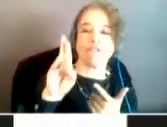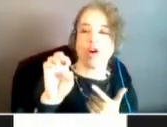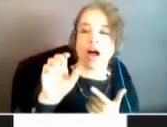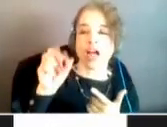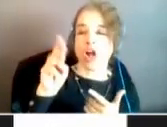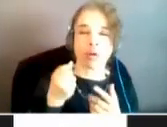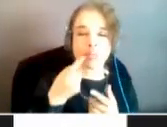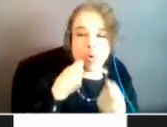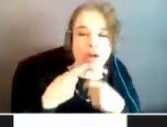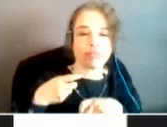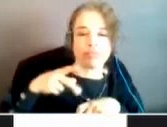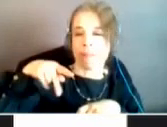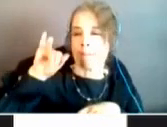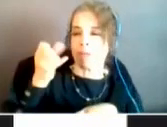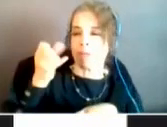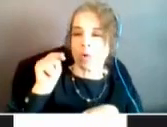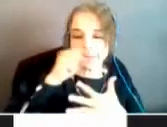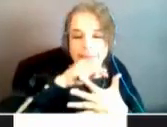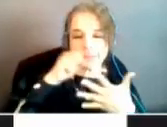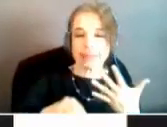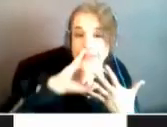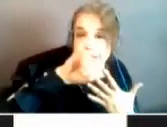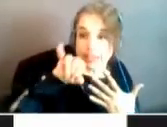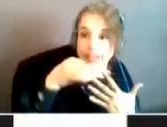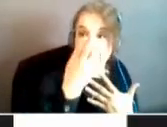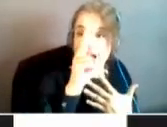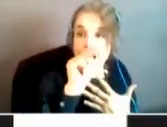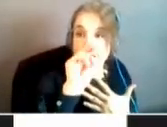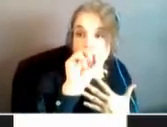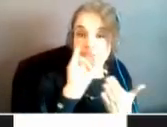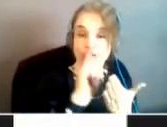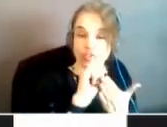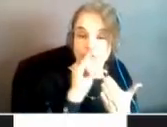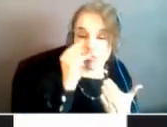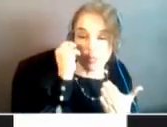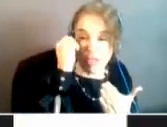pills, poisons, and as Jocelyn had referred to in your county,